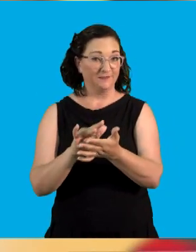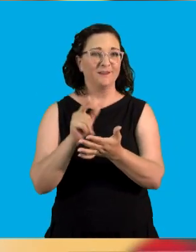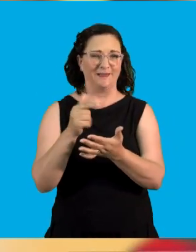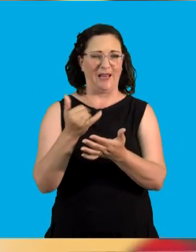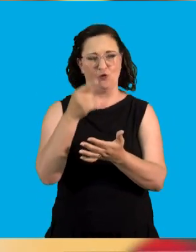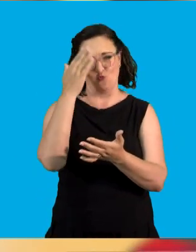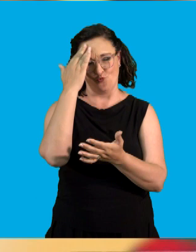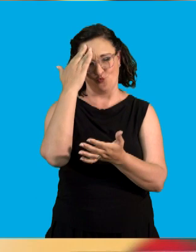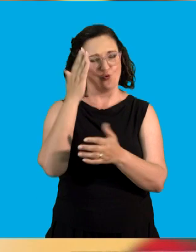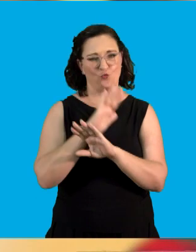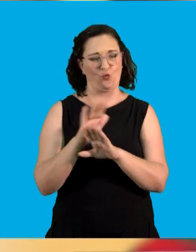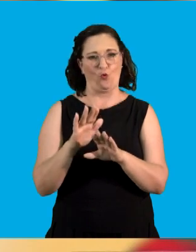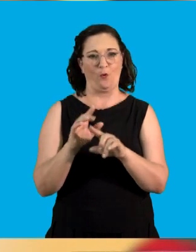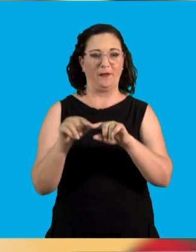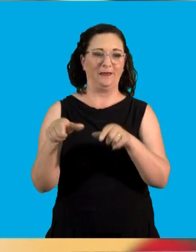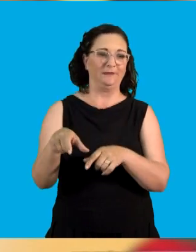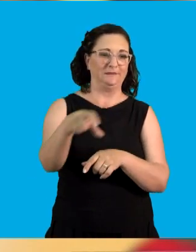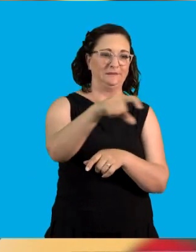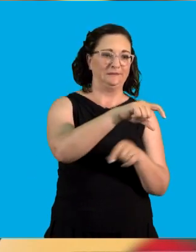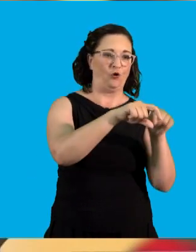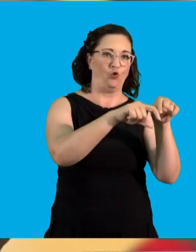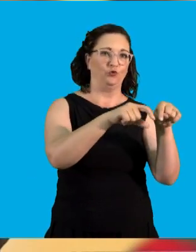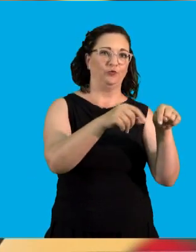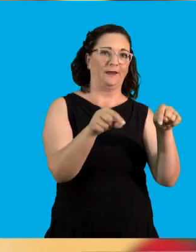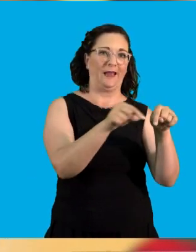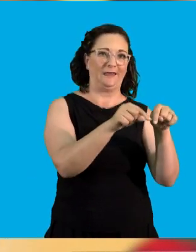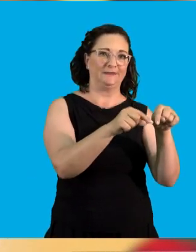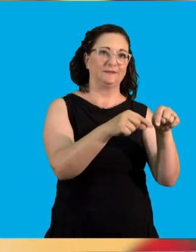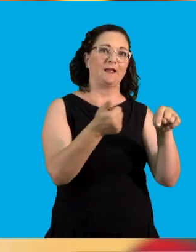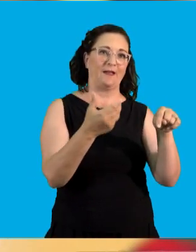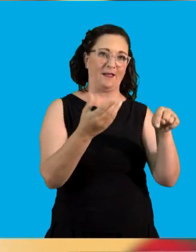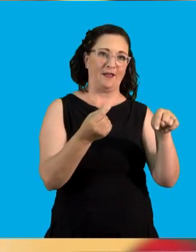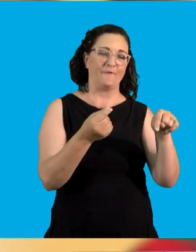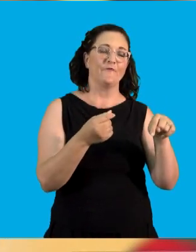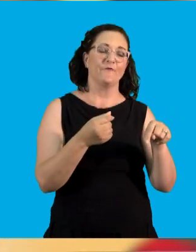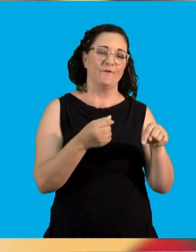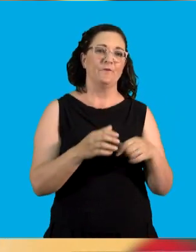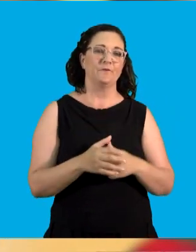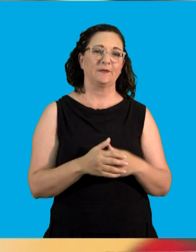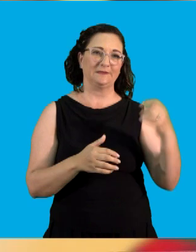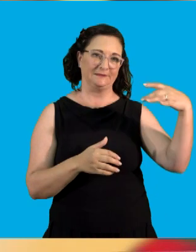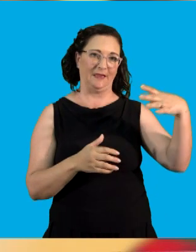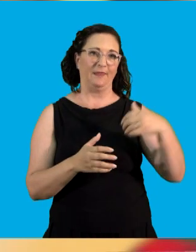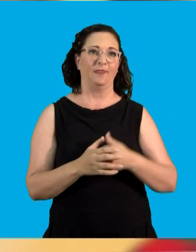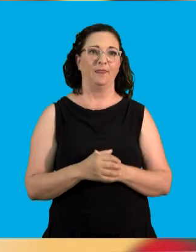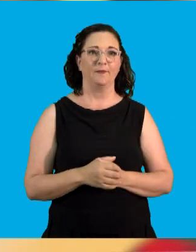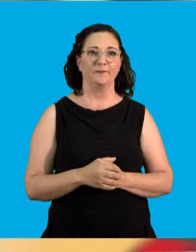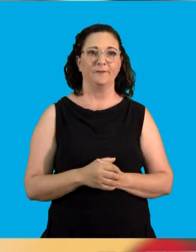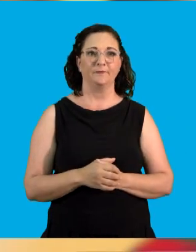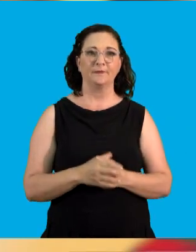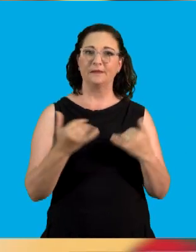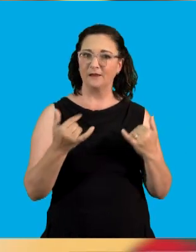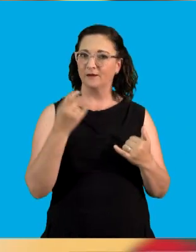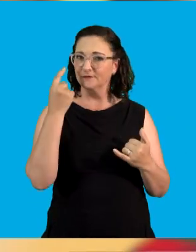center of the Milky Way galaxy, but it is at the edge of the spiral arm of the Milky Way galaxy,